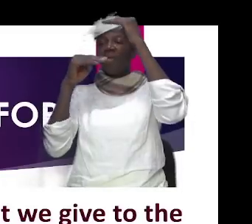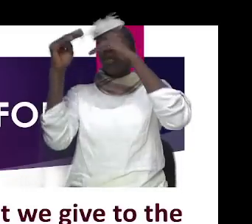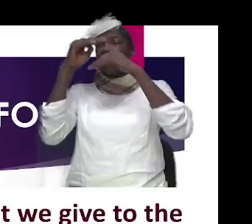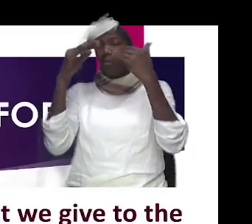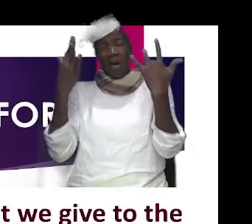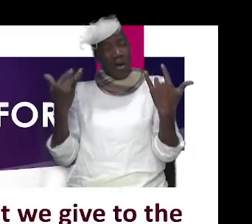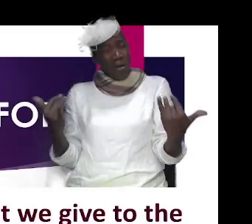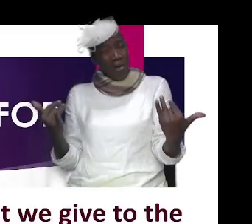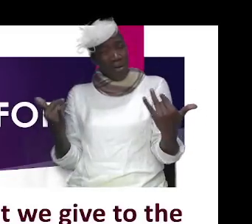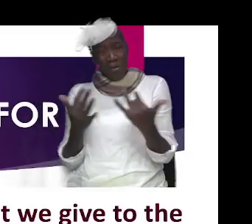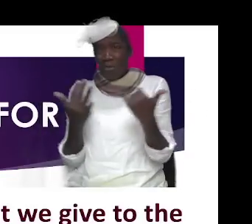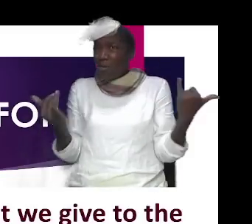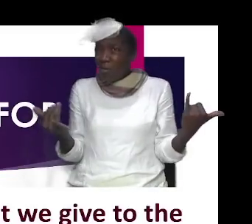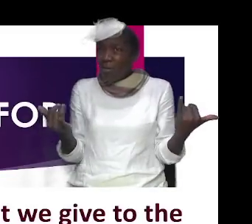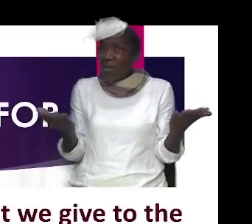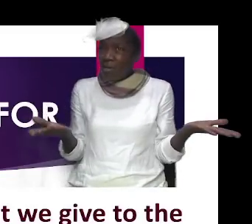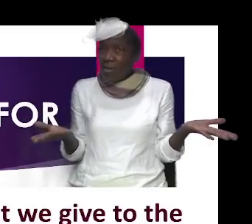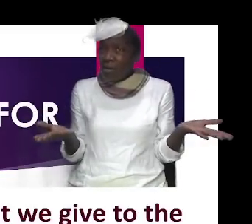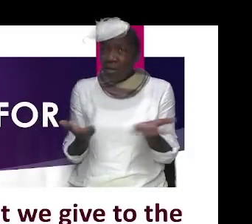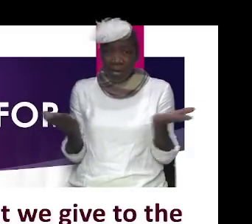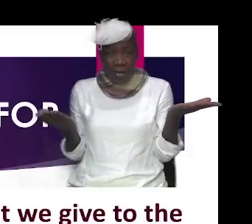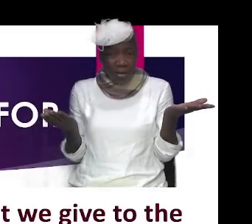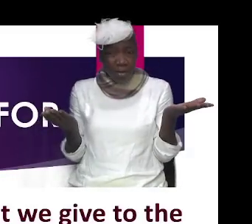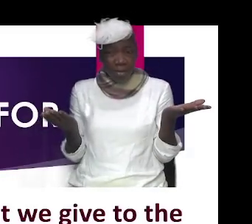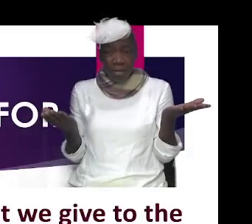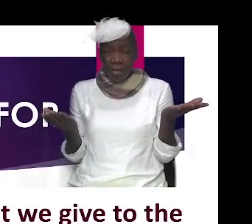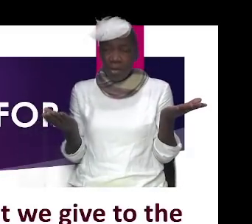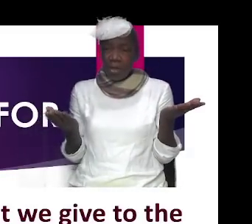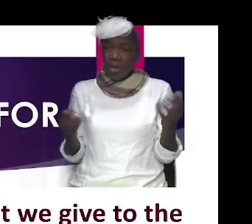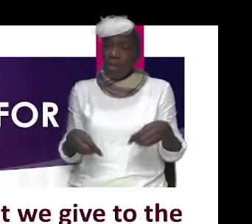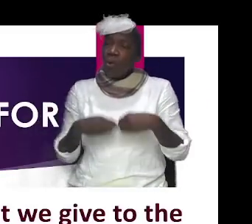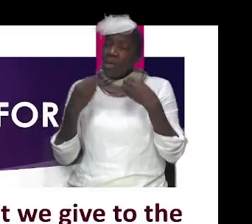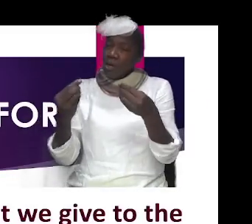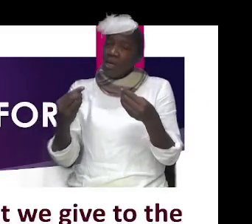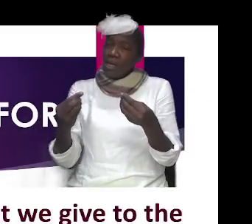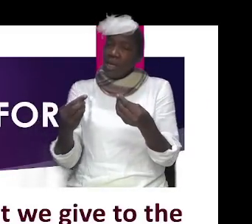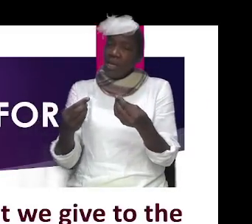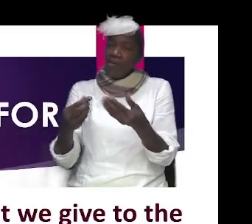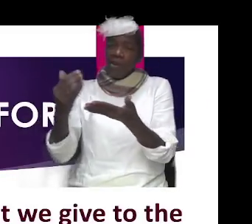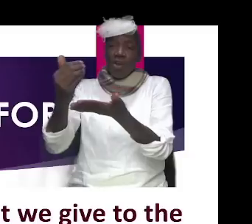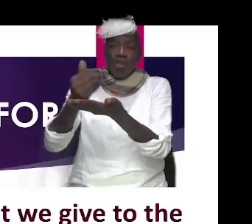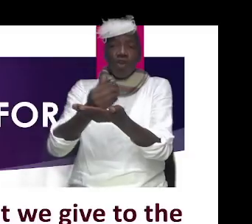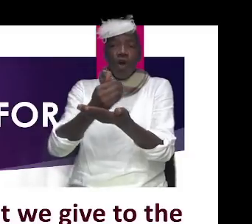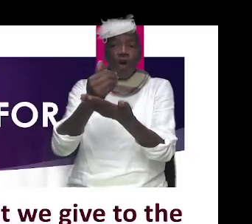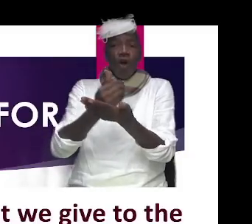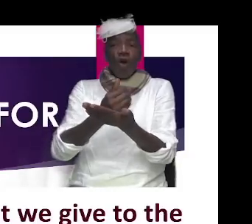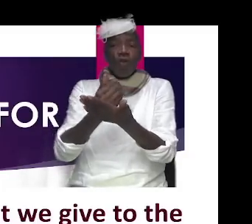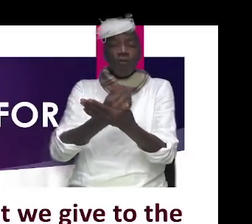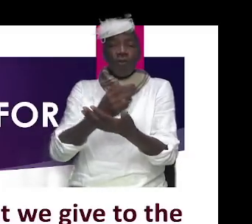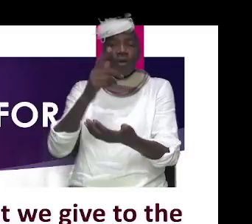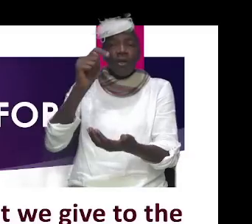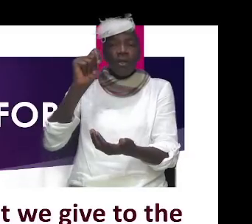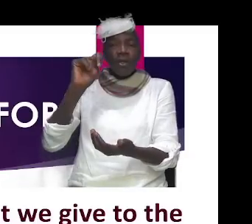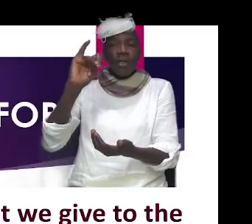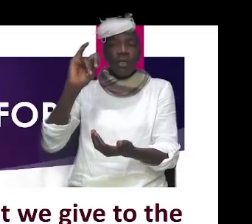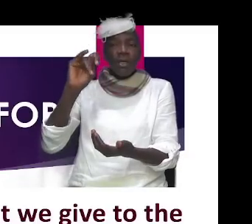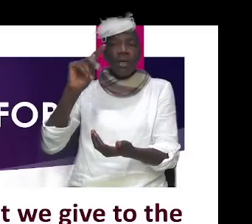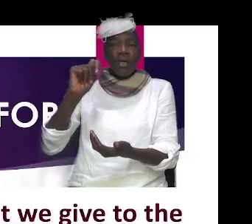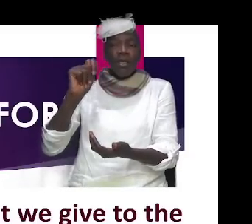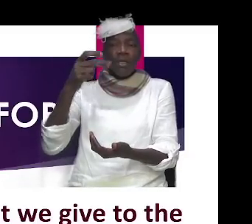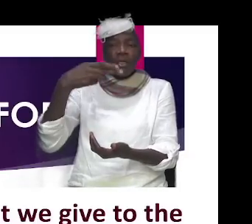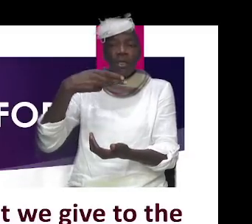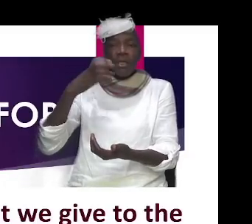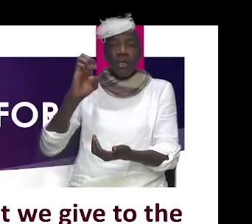kingdom building? When you give your offering, when we give tithes, when we give to the poor, do